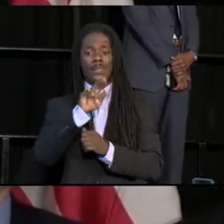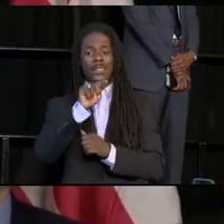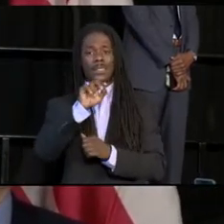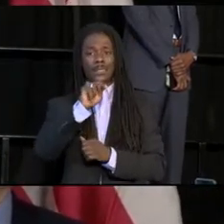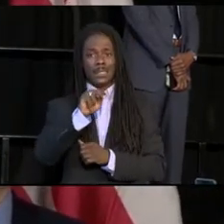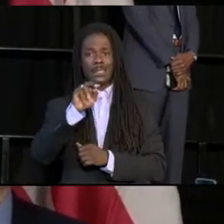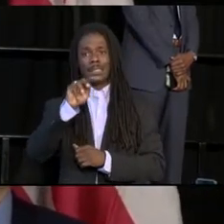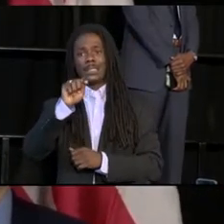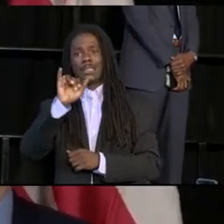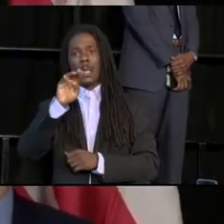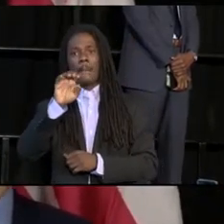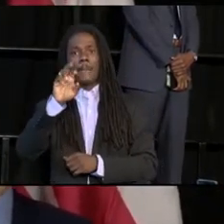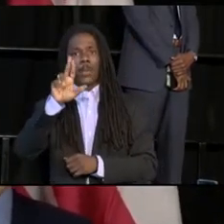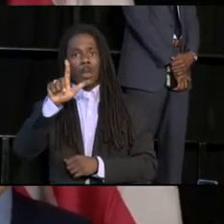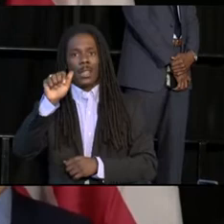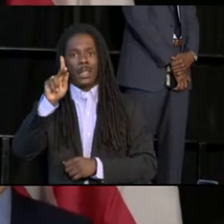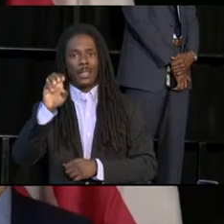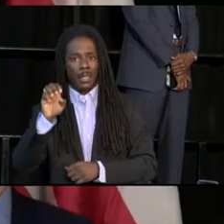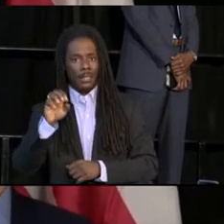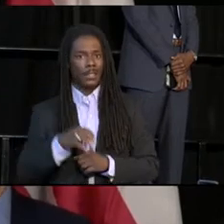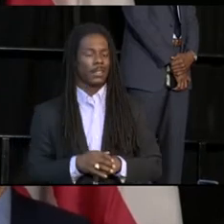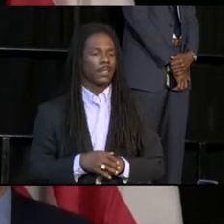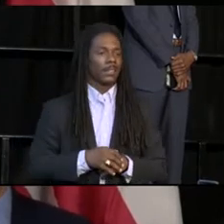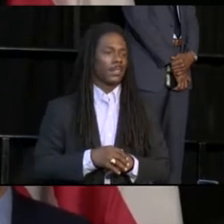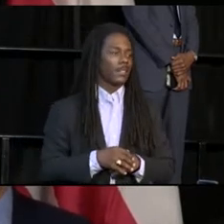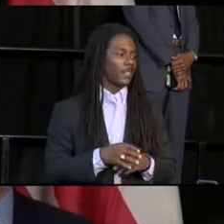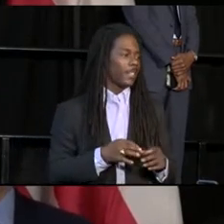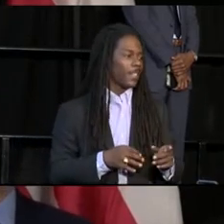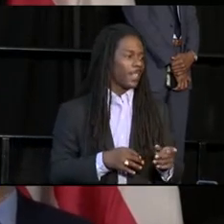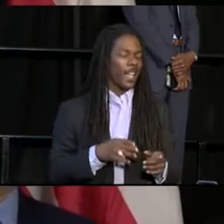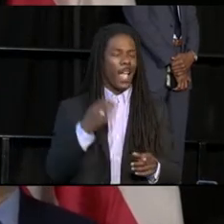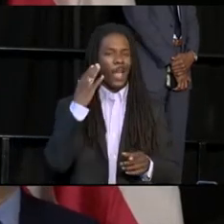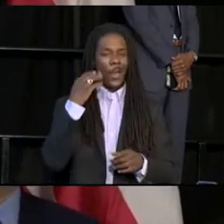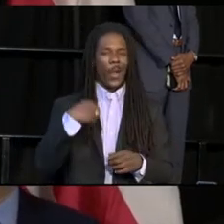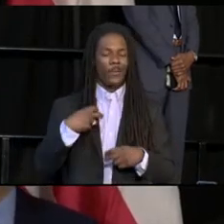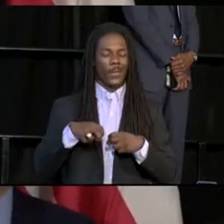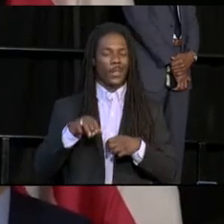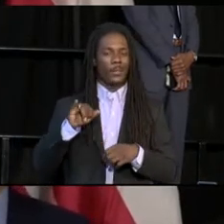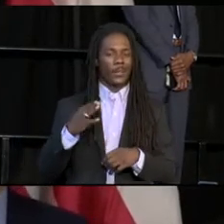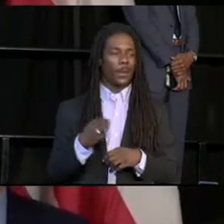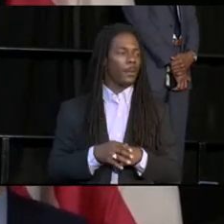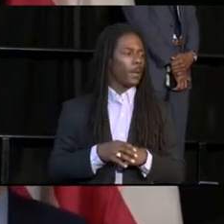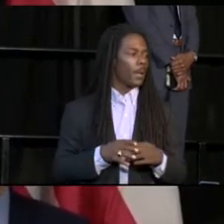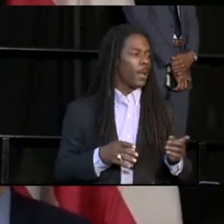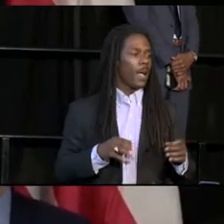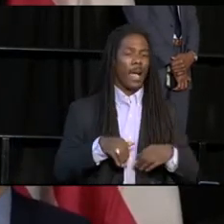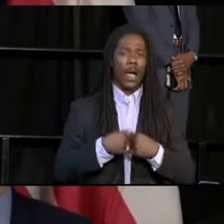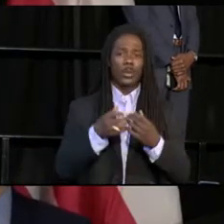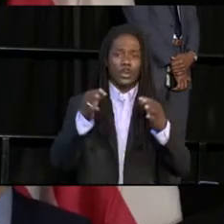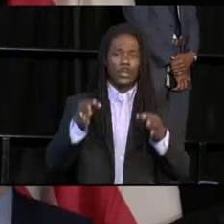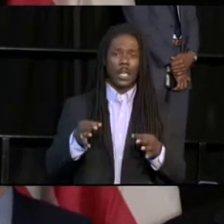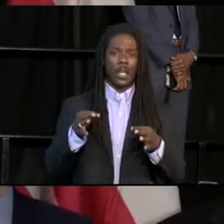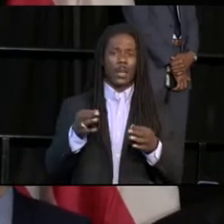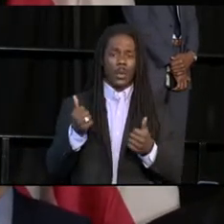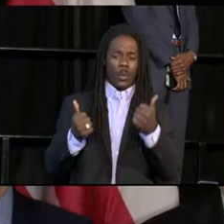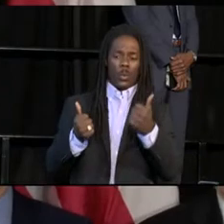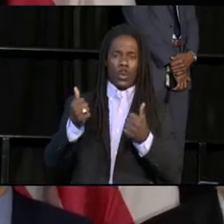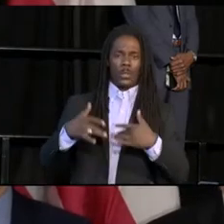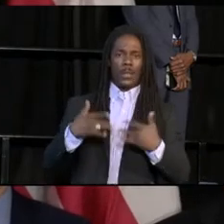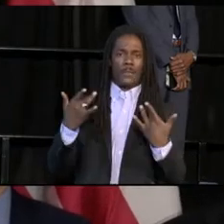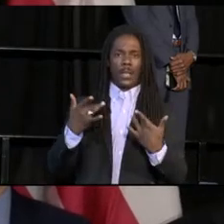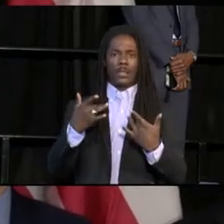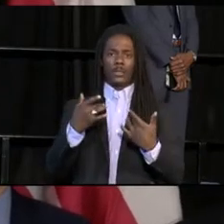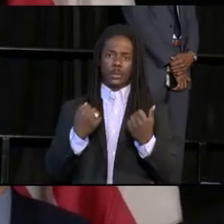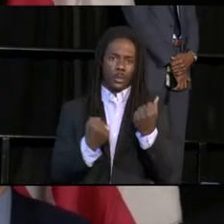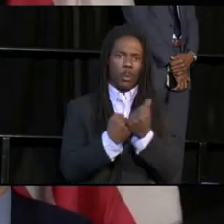Yeah. And I'm just wondering, how I know I have a tough job. how do you personally decide which events to throw your own